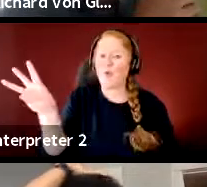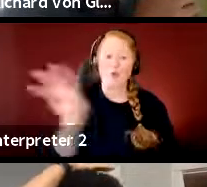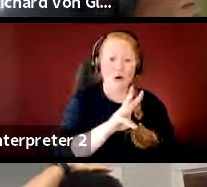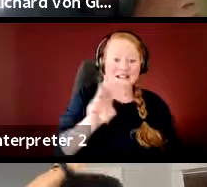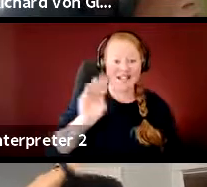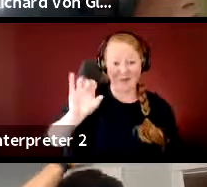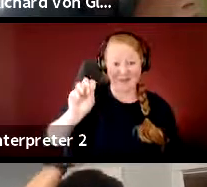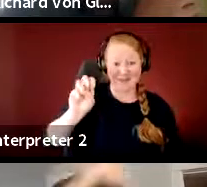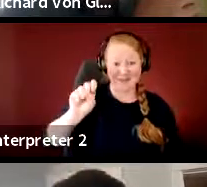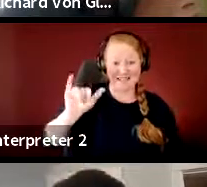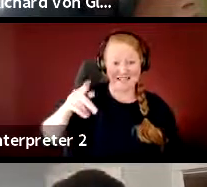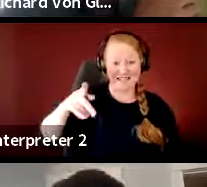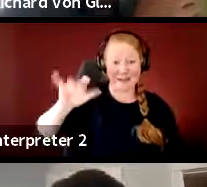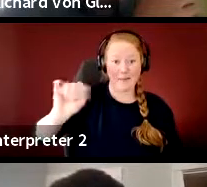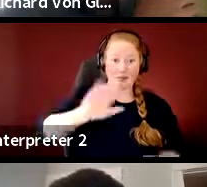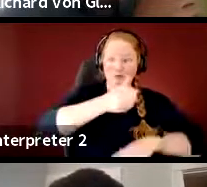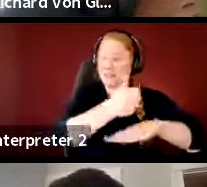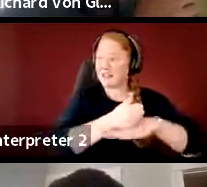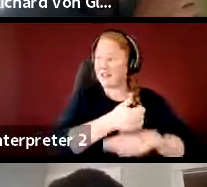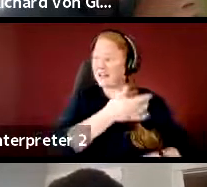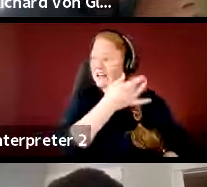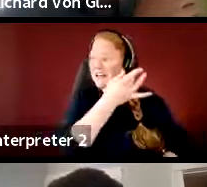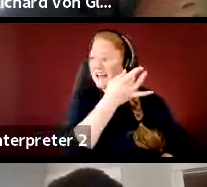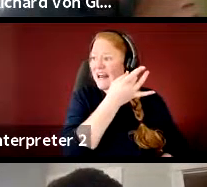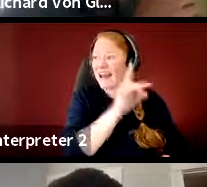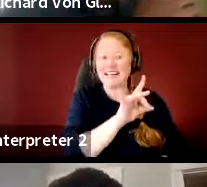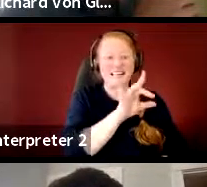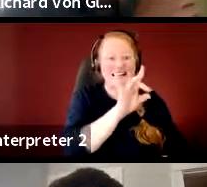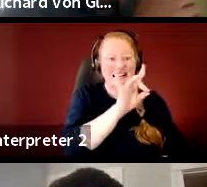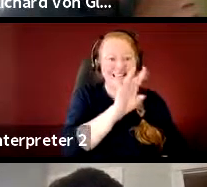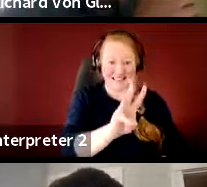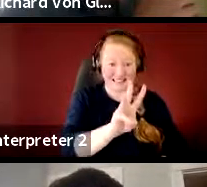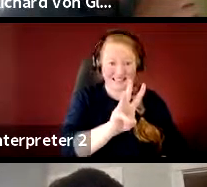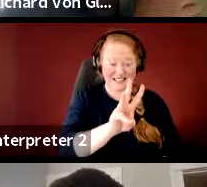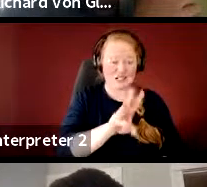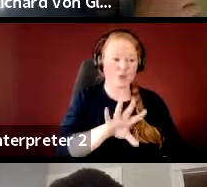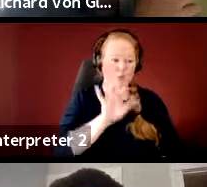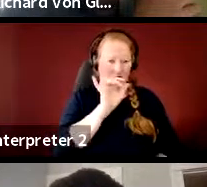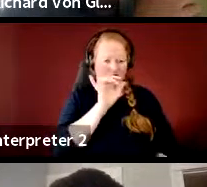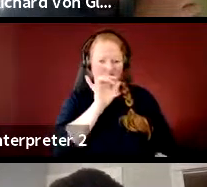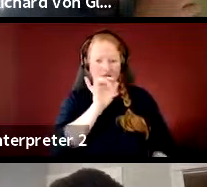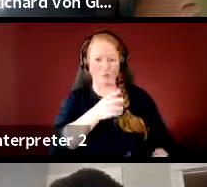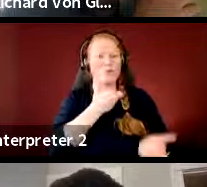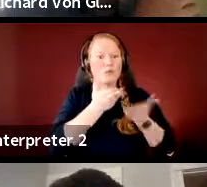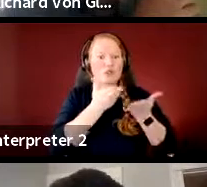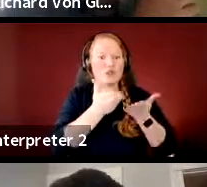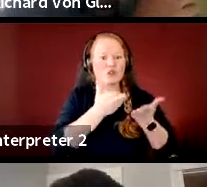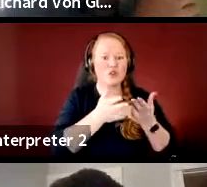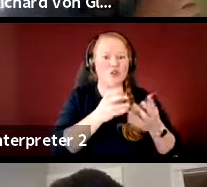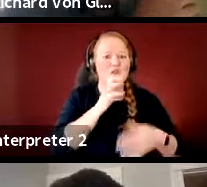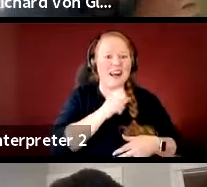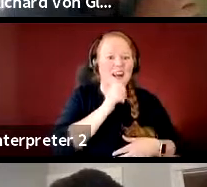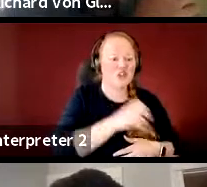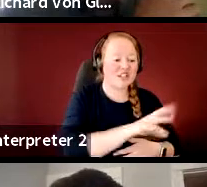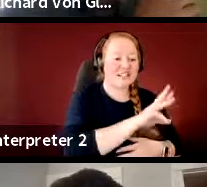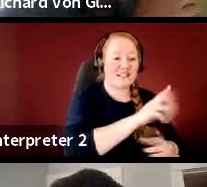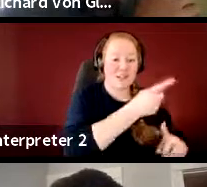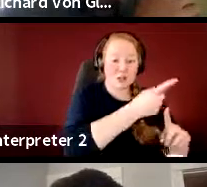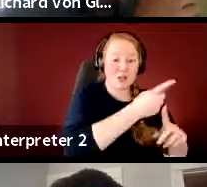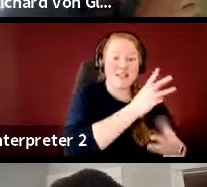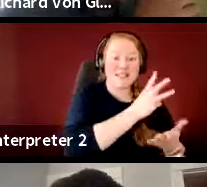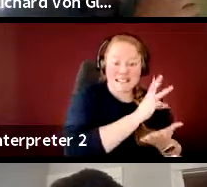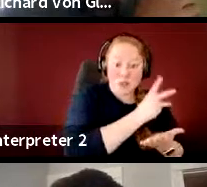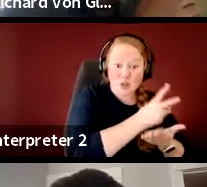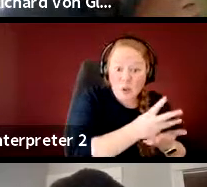federal Head Start and early Head Start agency, and we serve children 6 weeks to 5 years old. Our population